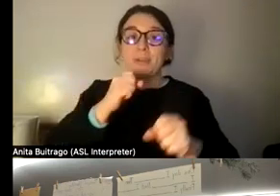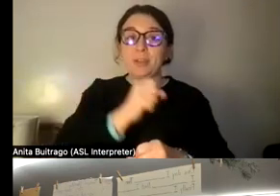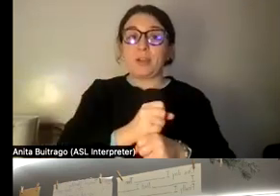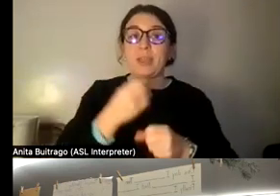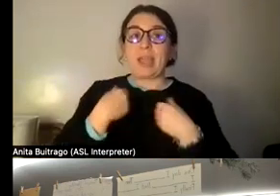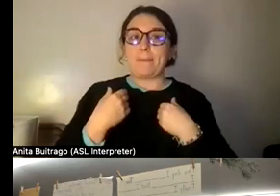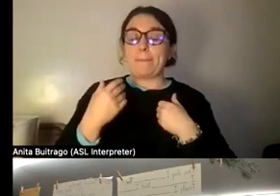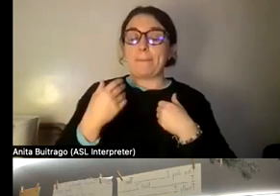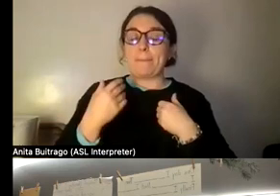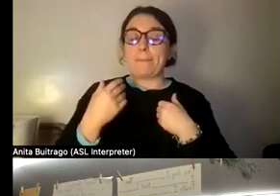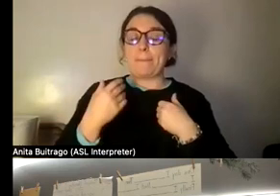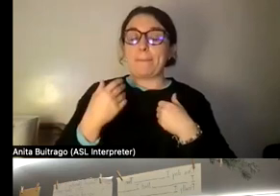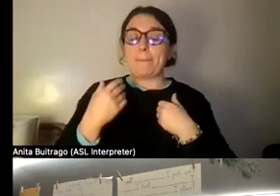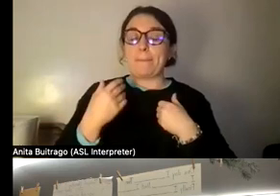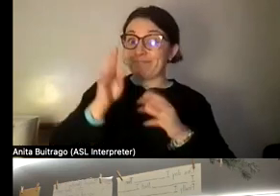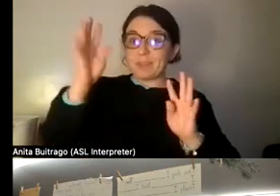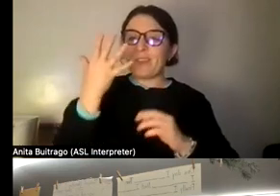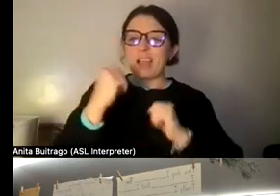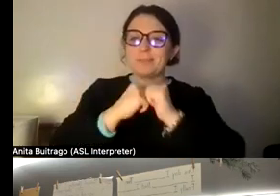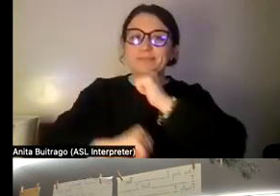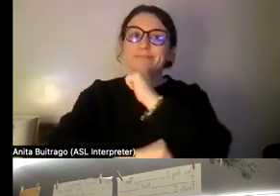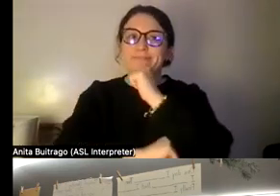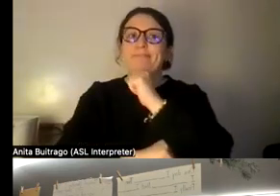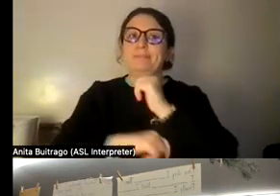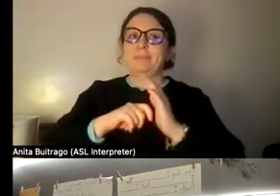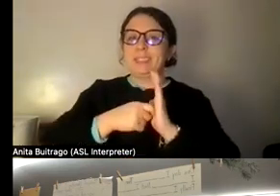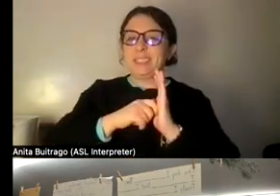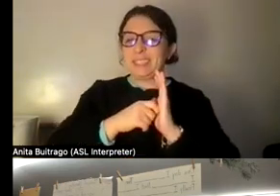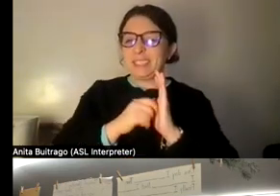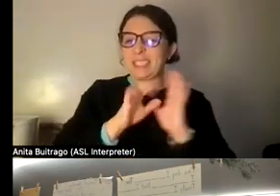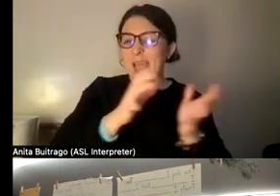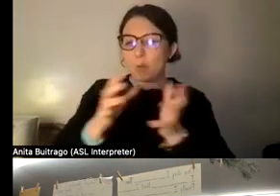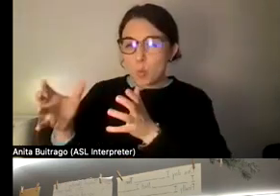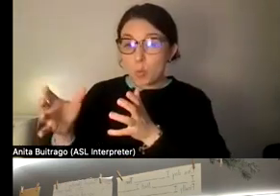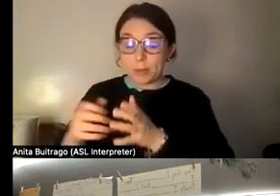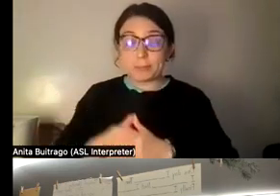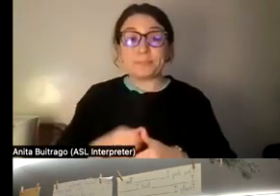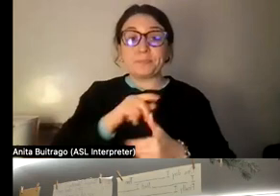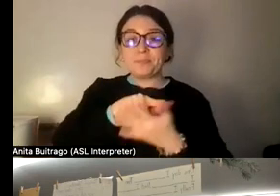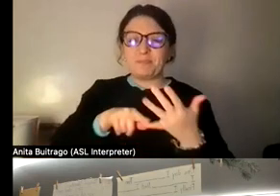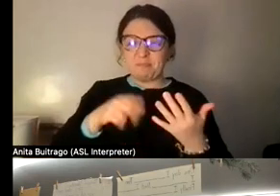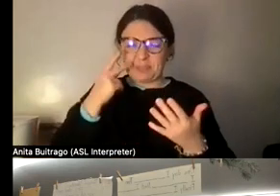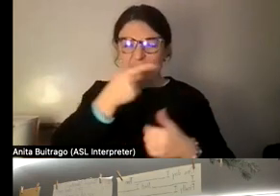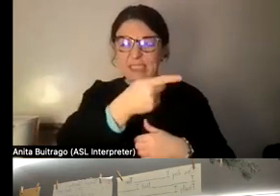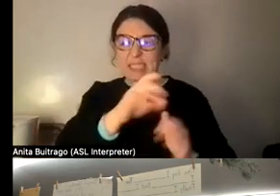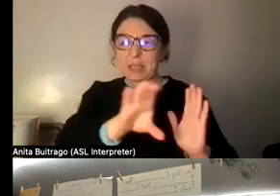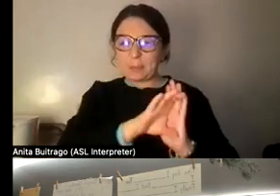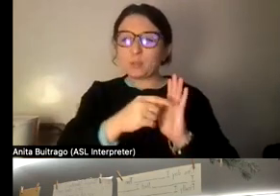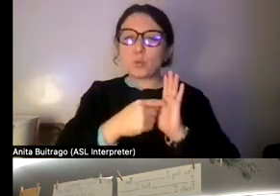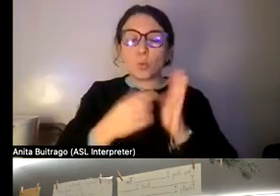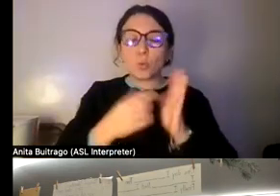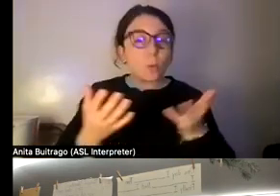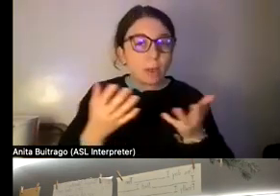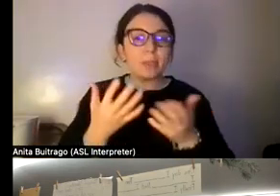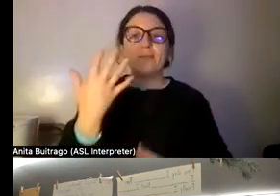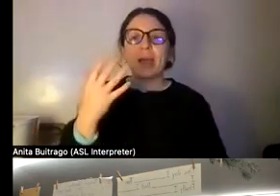together 5 keys to being a successful reader, 5 categories. So this image represents what we sometimes refer to as the 5